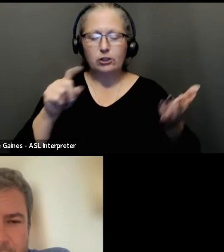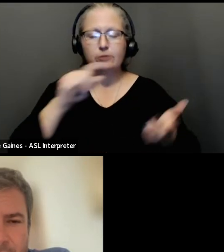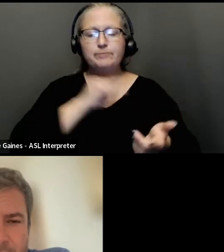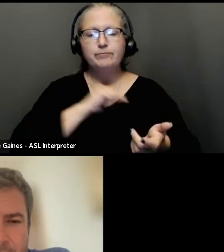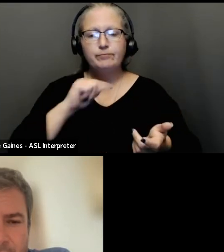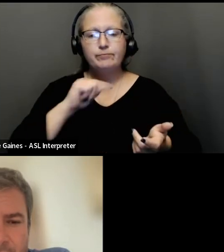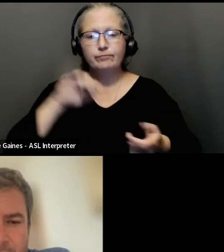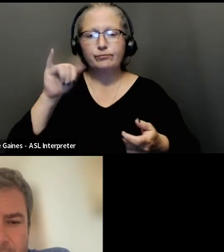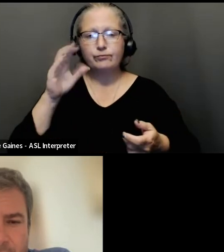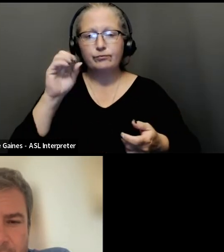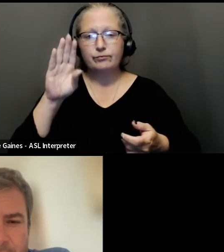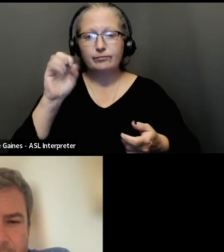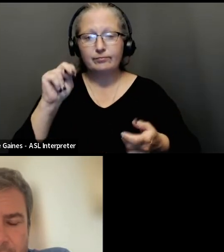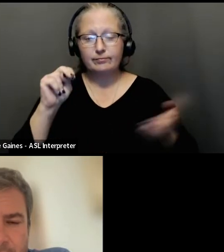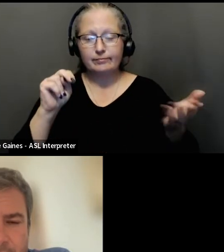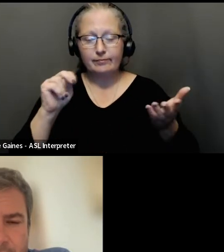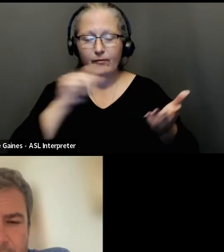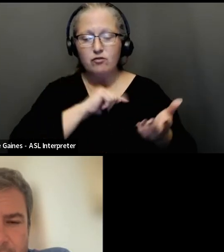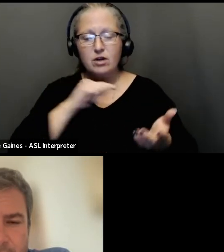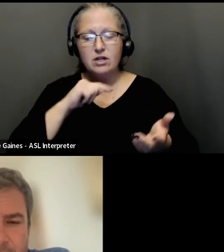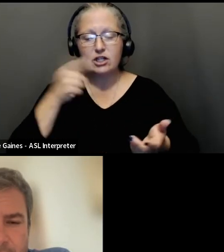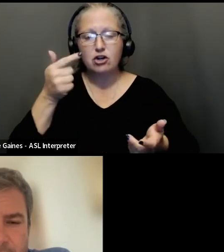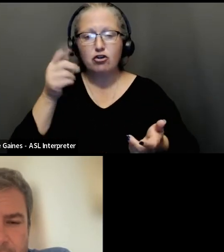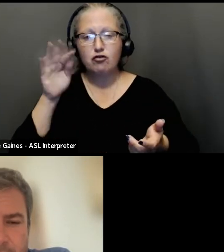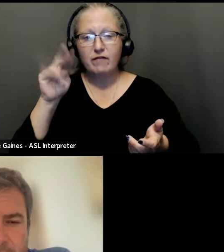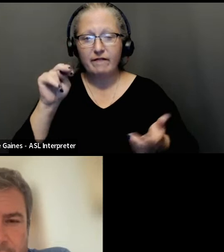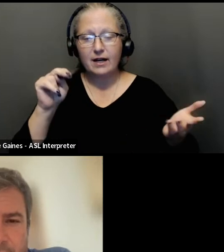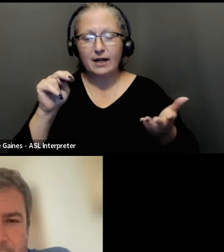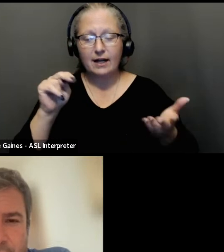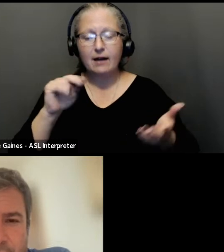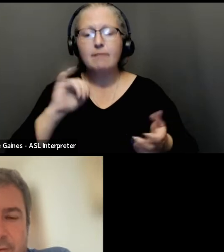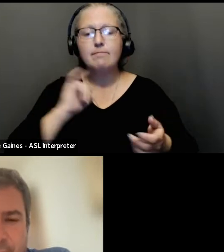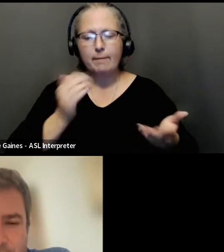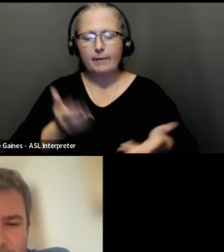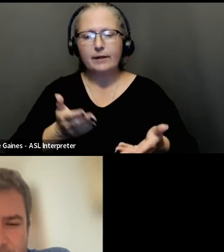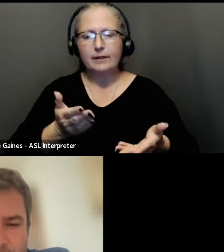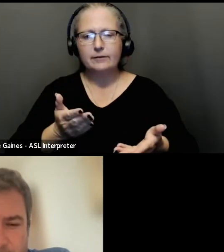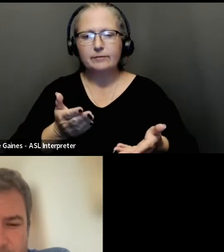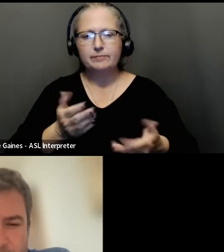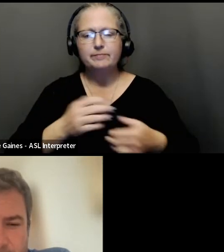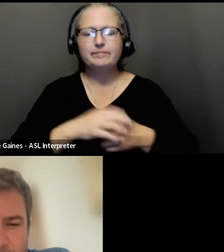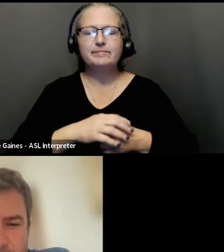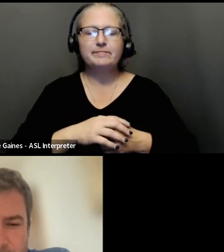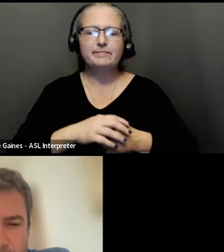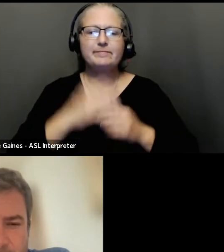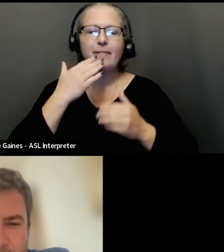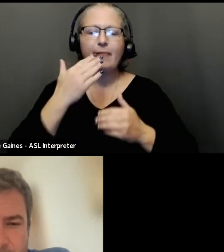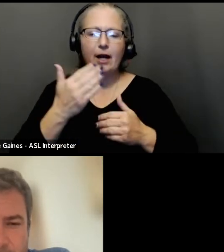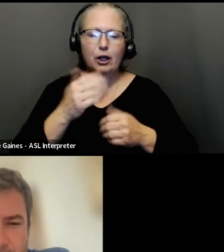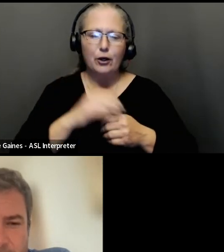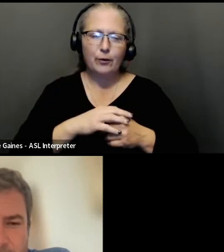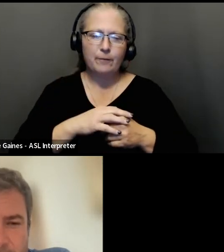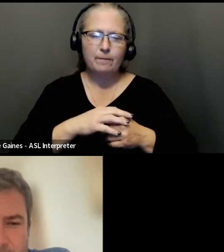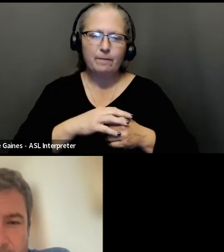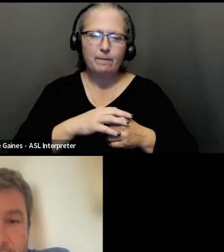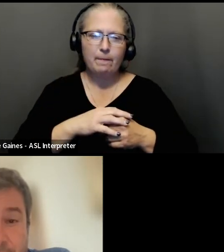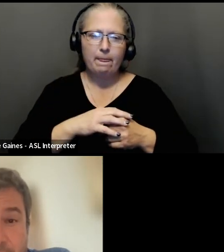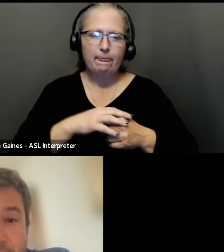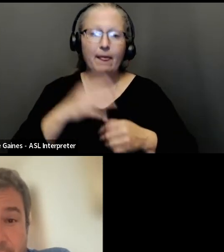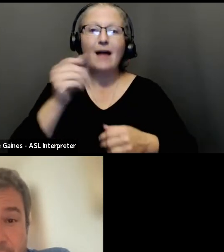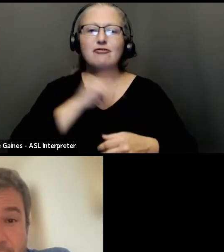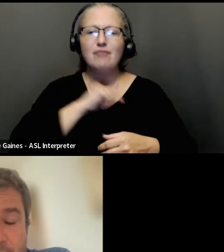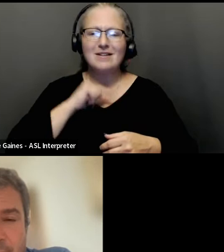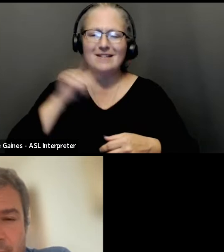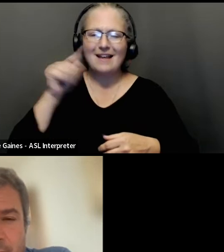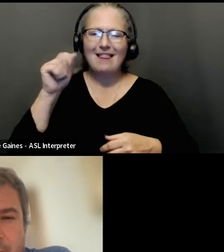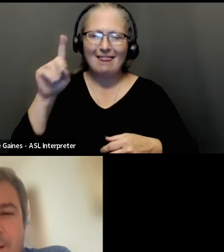Trustee Jacobson? Present. Trustee Griffin? Present. And I am present. Thank you. Trustee Land. And